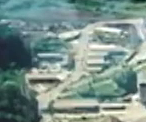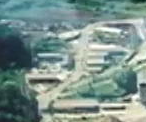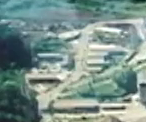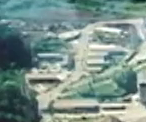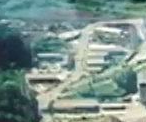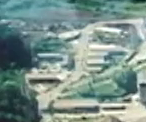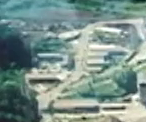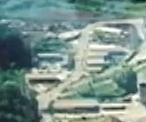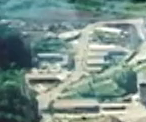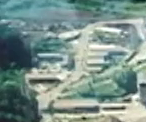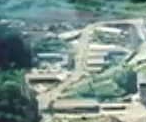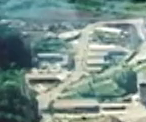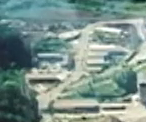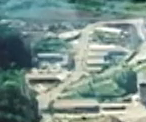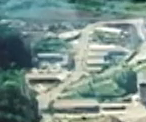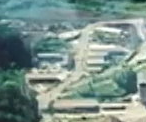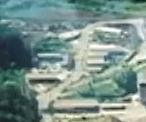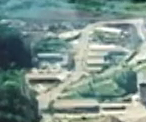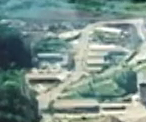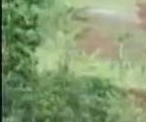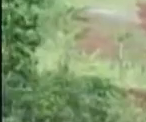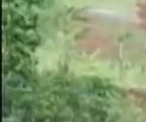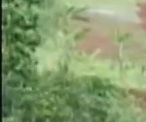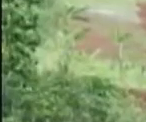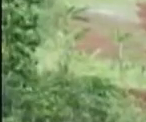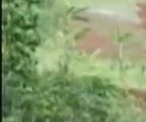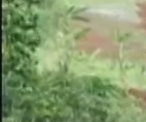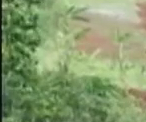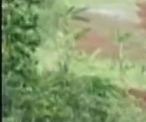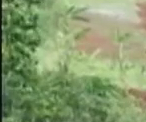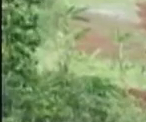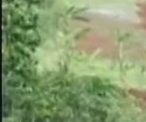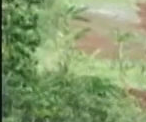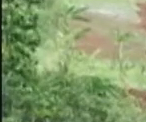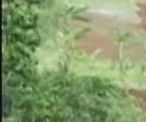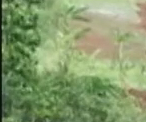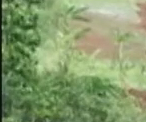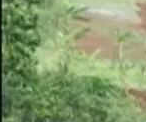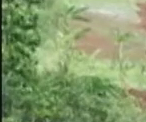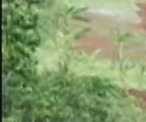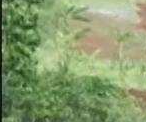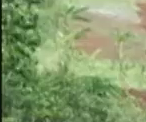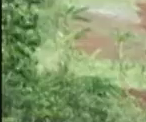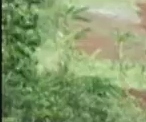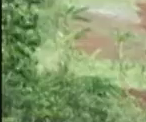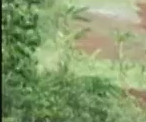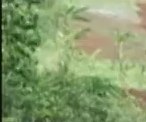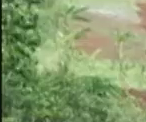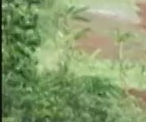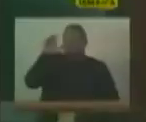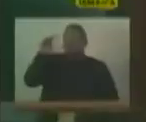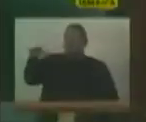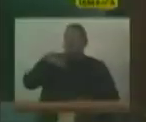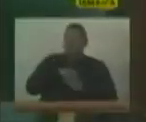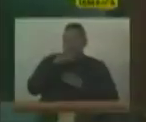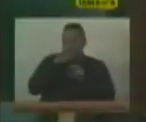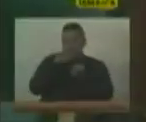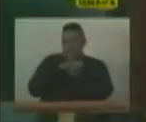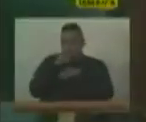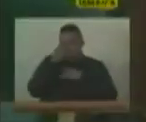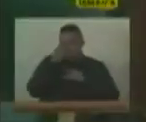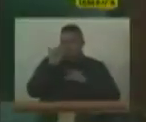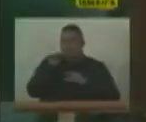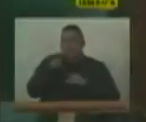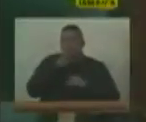$164 million in export earnings generated by the Windalco plant. The other option is the government taking it over altogether. This is